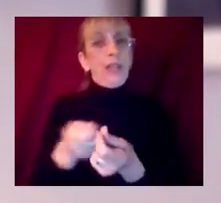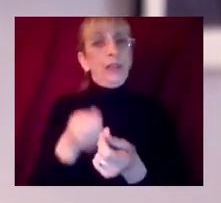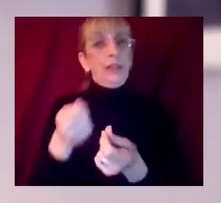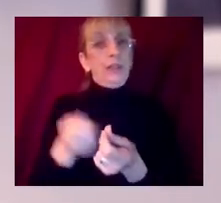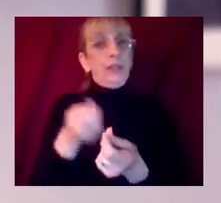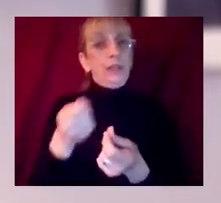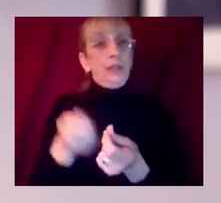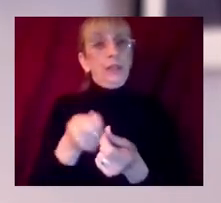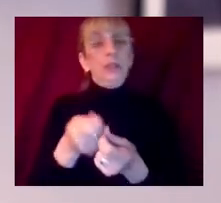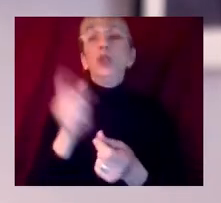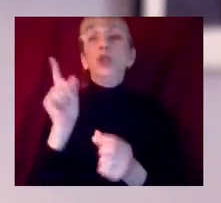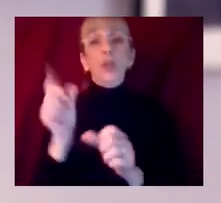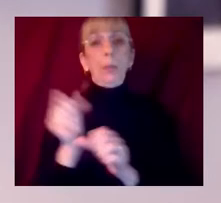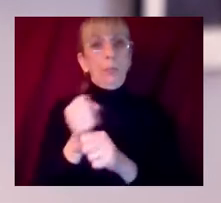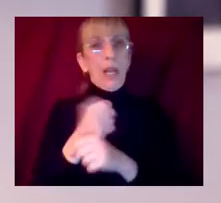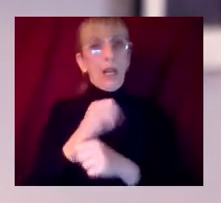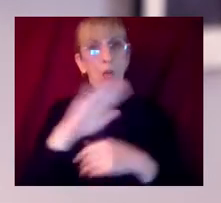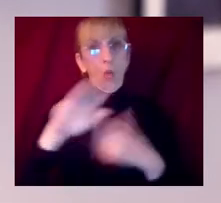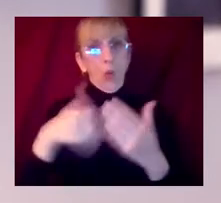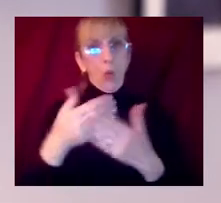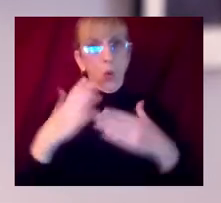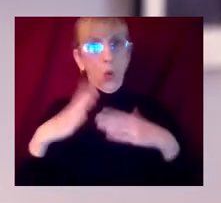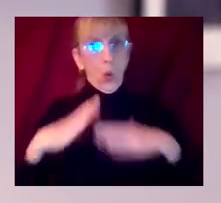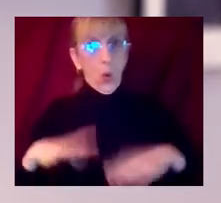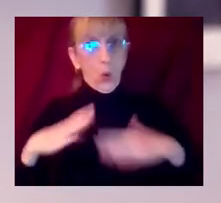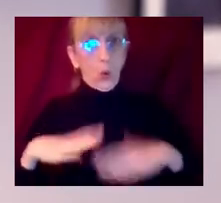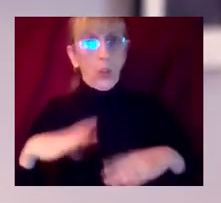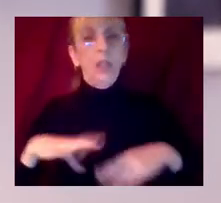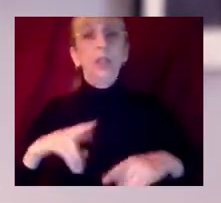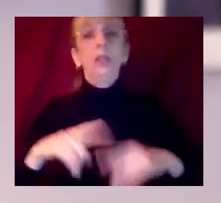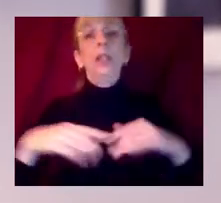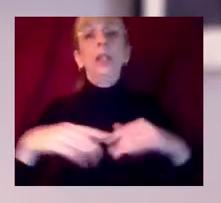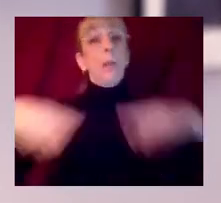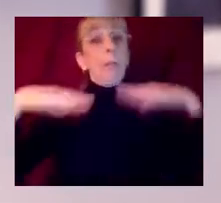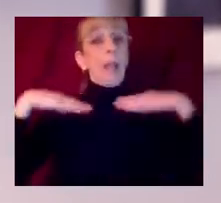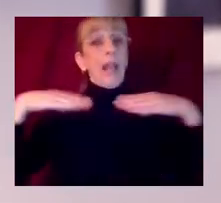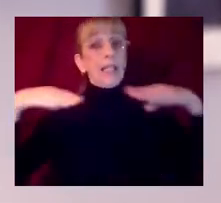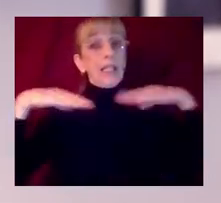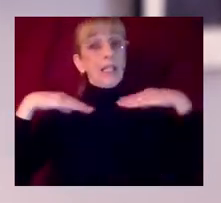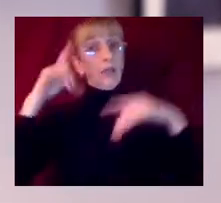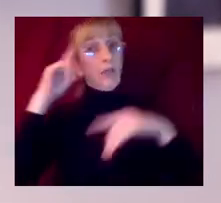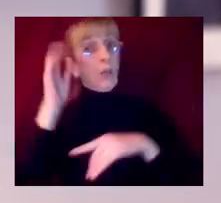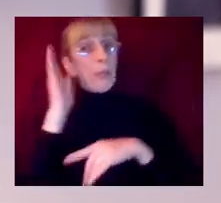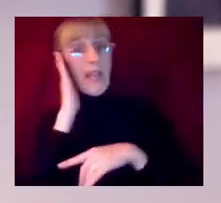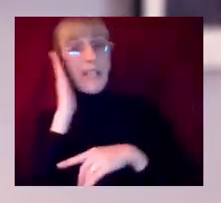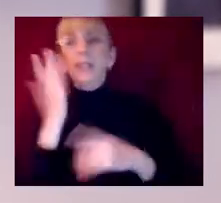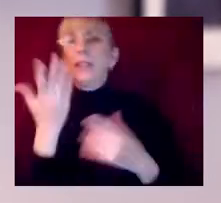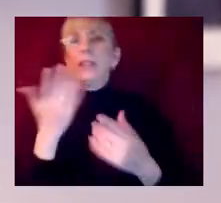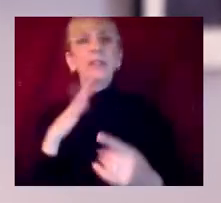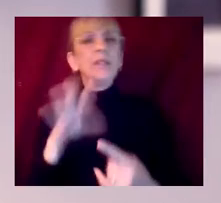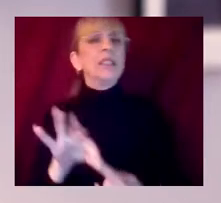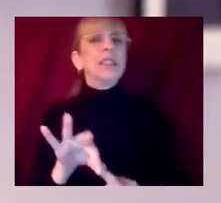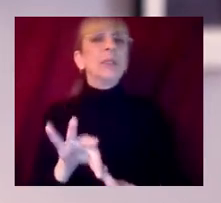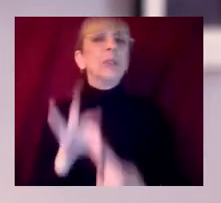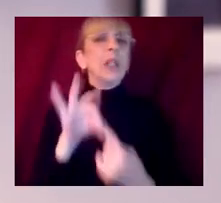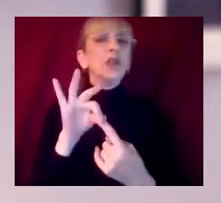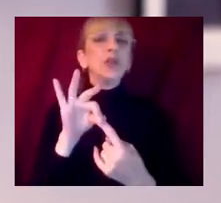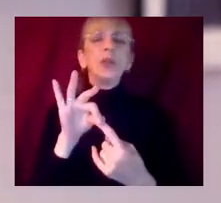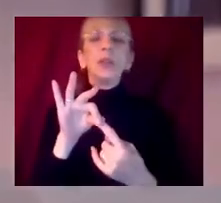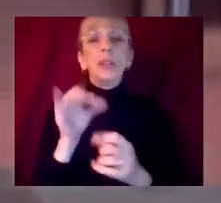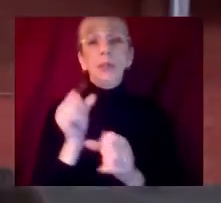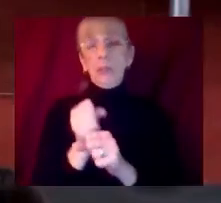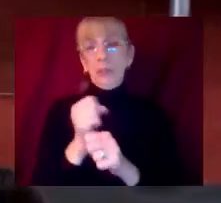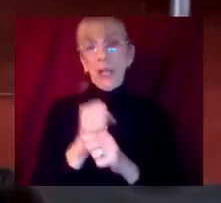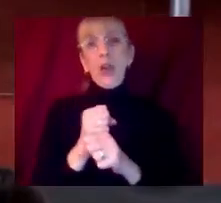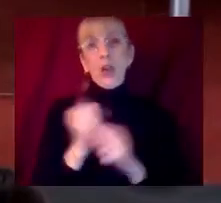remade them, made all the quilts for our beds and all that. She was just special, and when she did make a little coat for me,